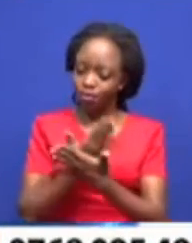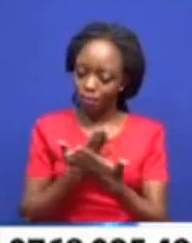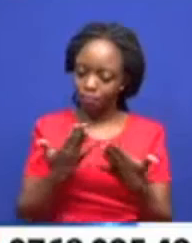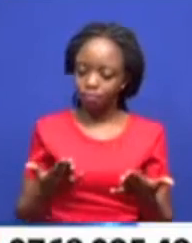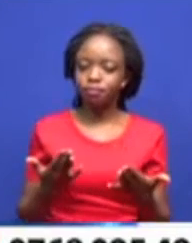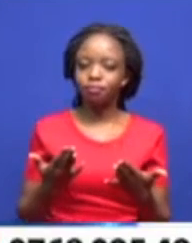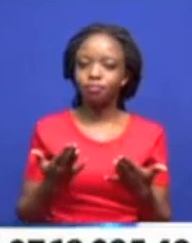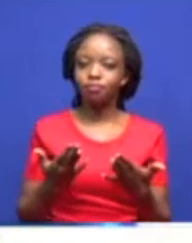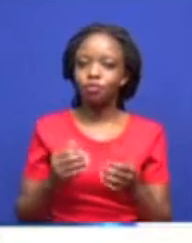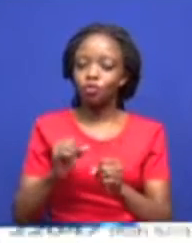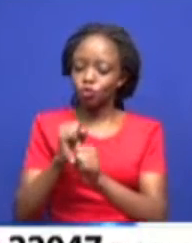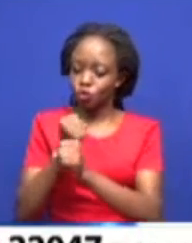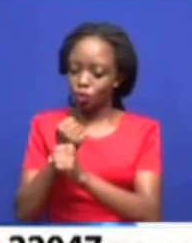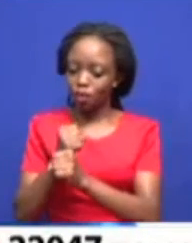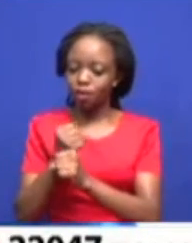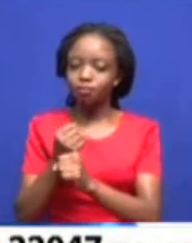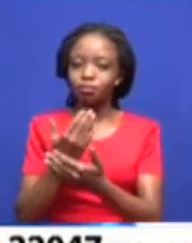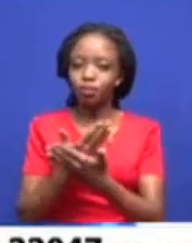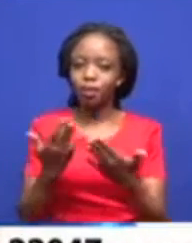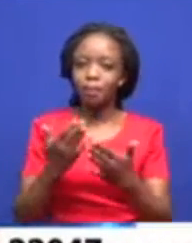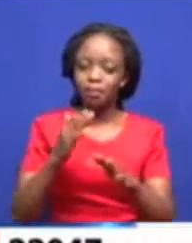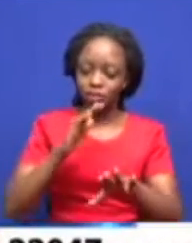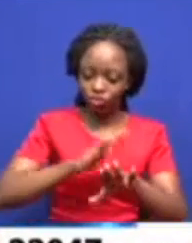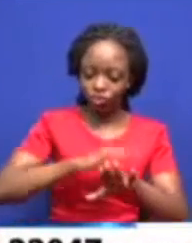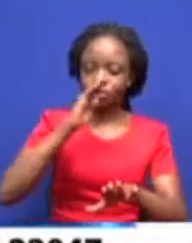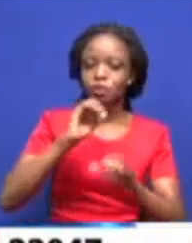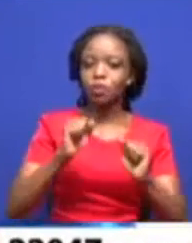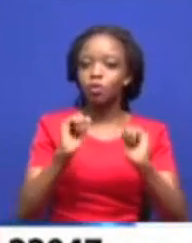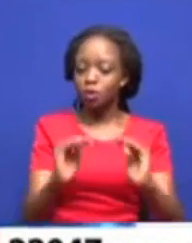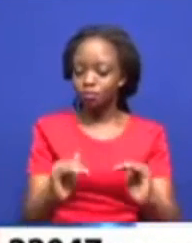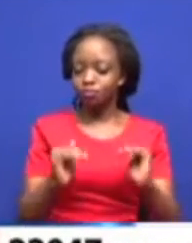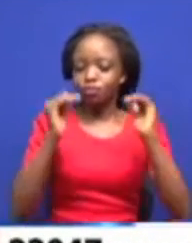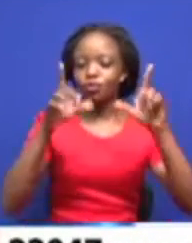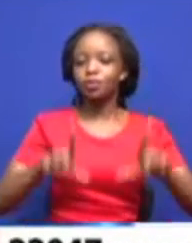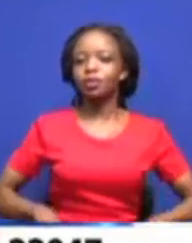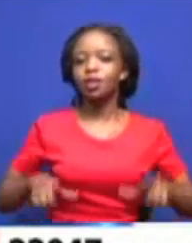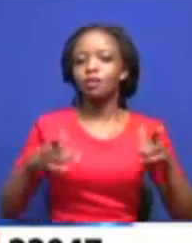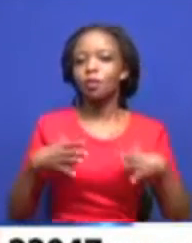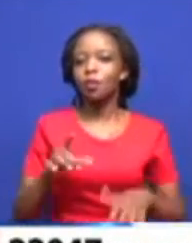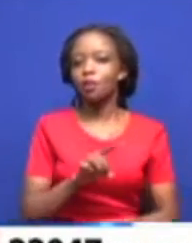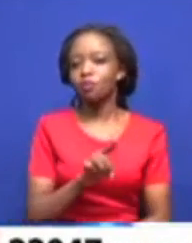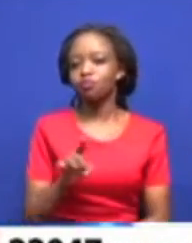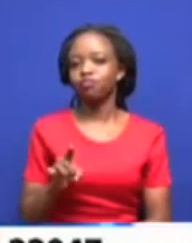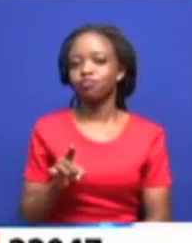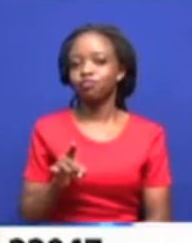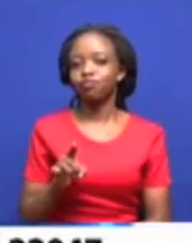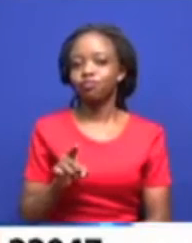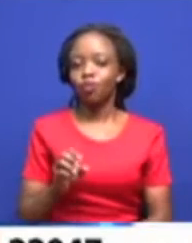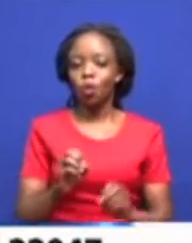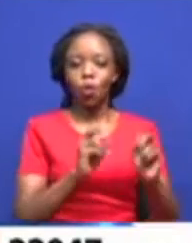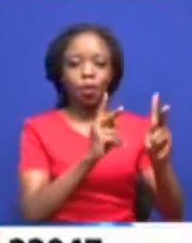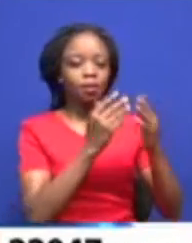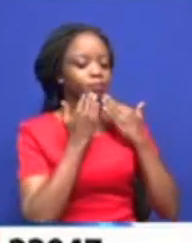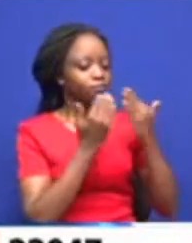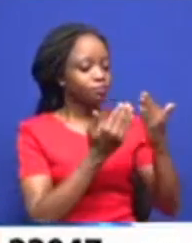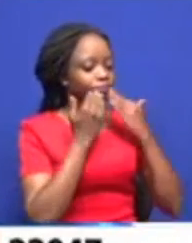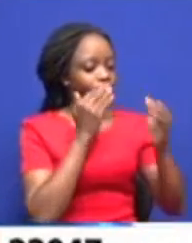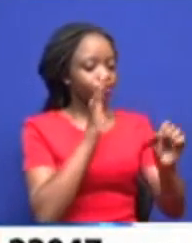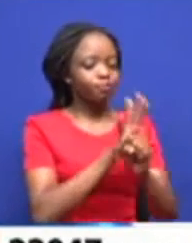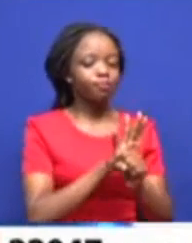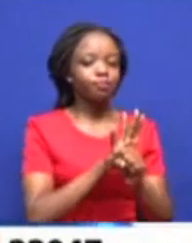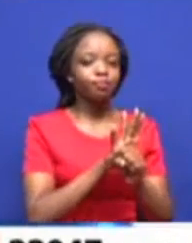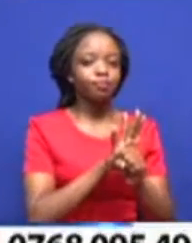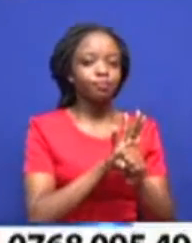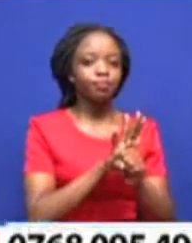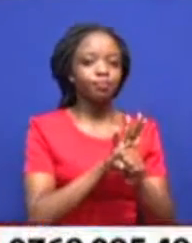and bring something tangible so that we can improve the lives of those people. Mm-hmm. All right. Thank you so much, Sud Olad,